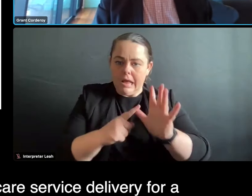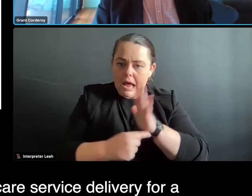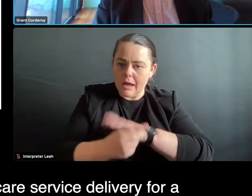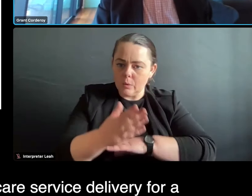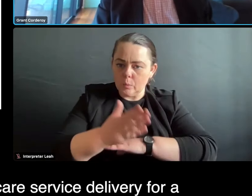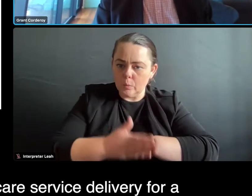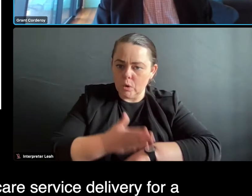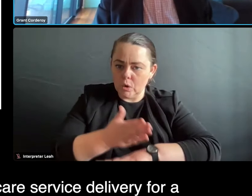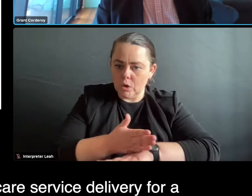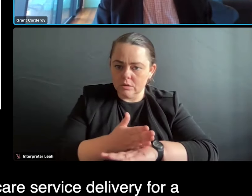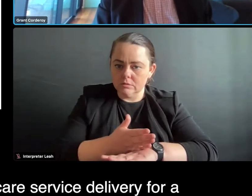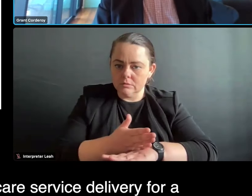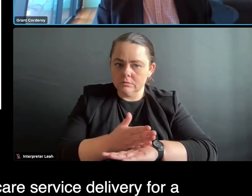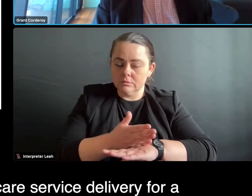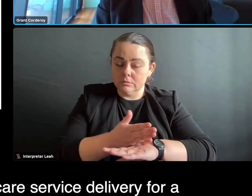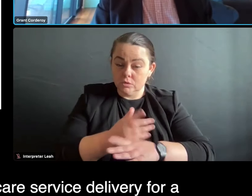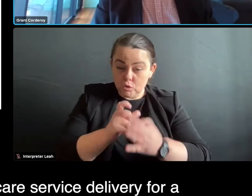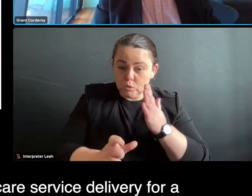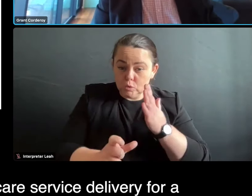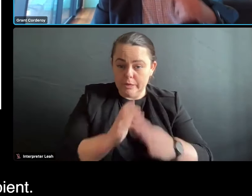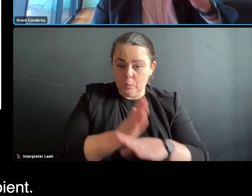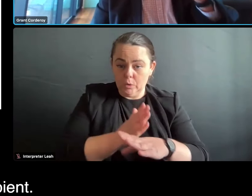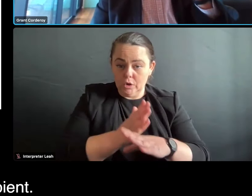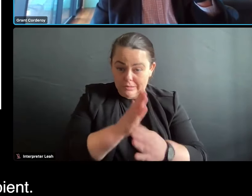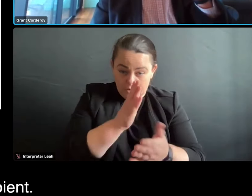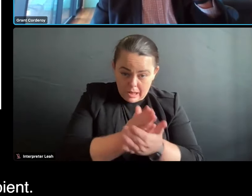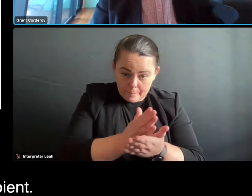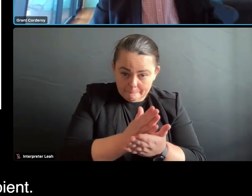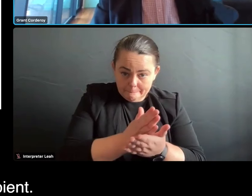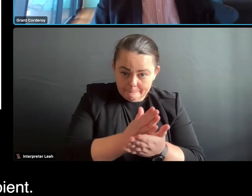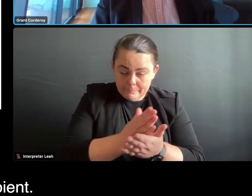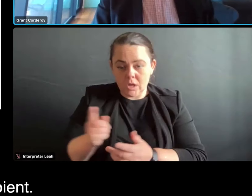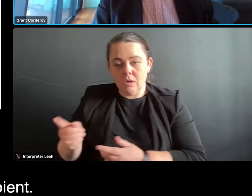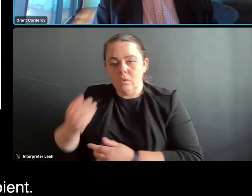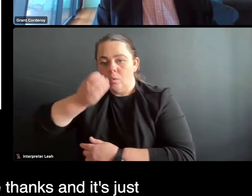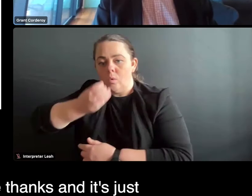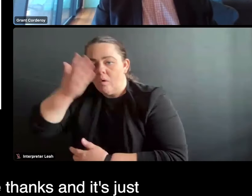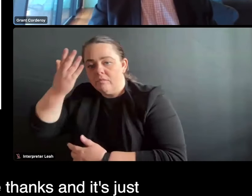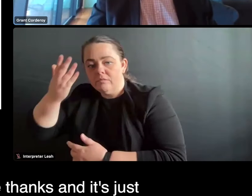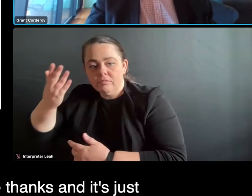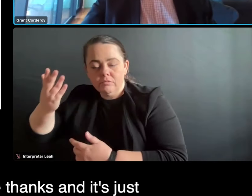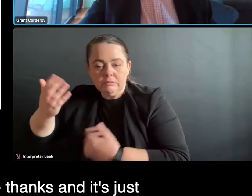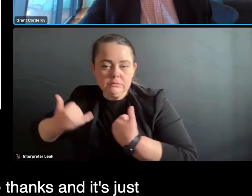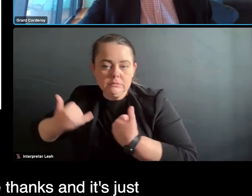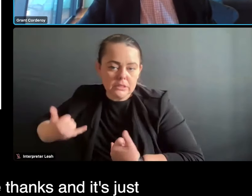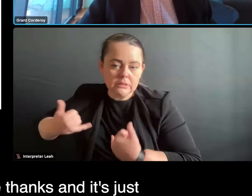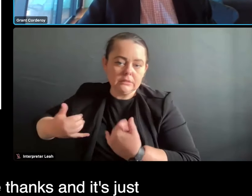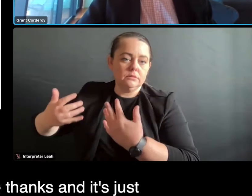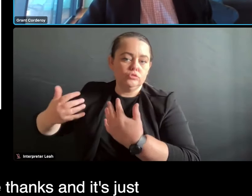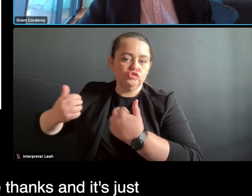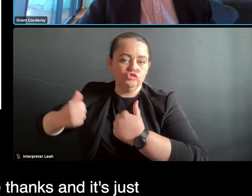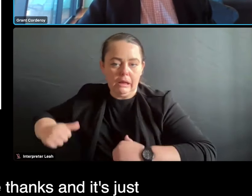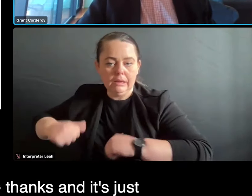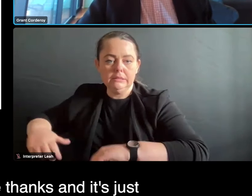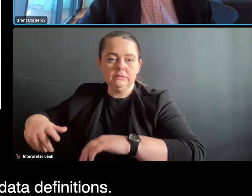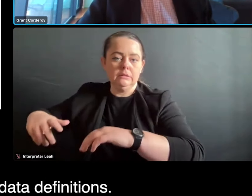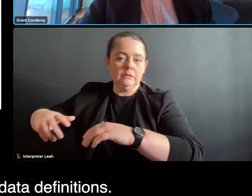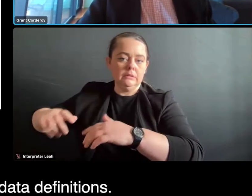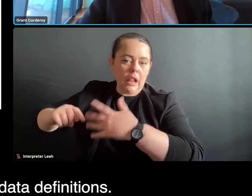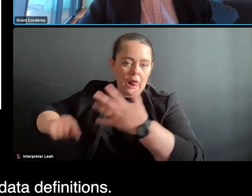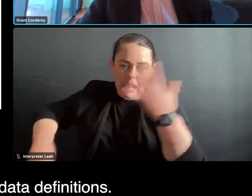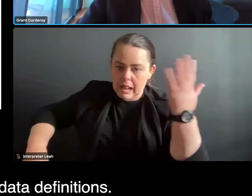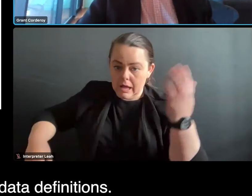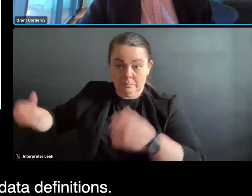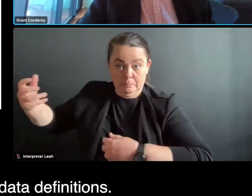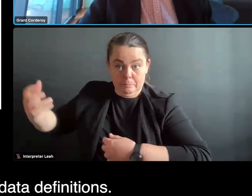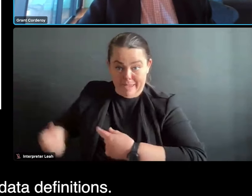performing a care service delivery for a care recipient. If we go to the next slide, thanks, and it's just looking at